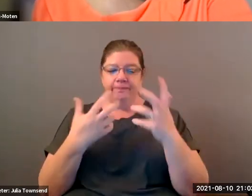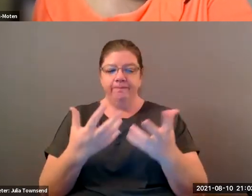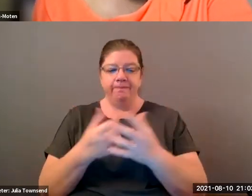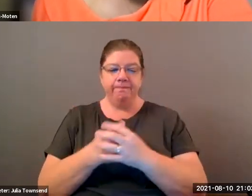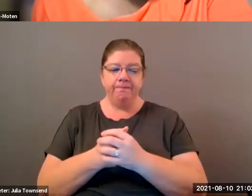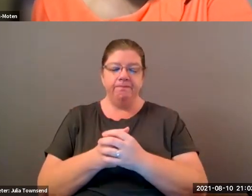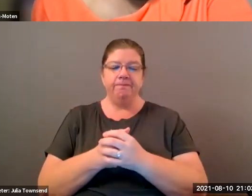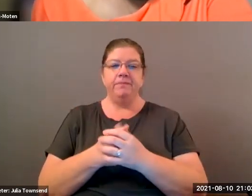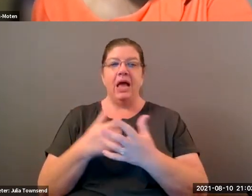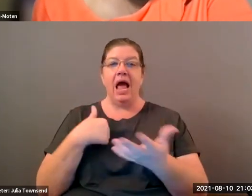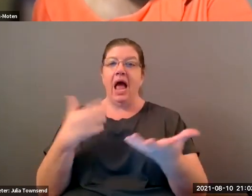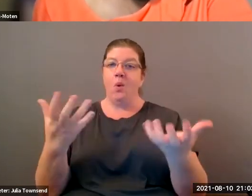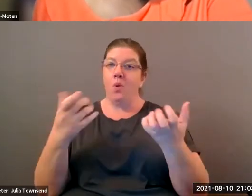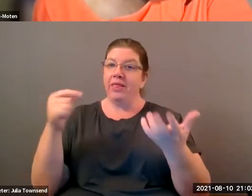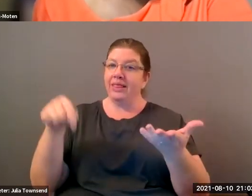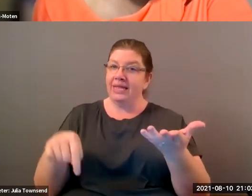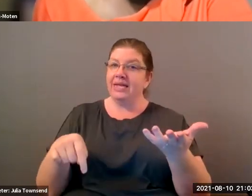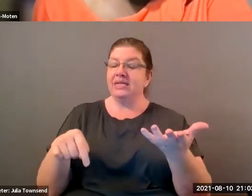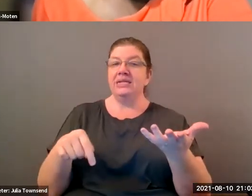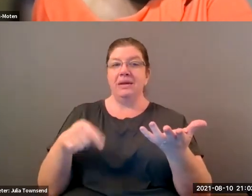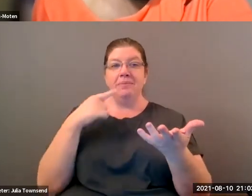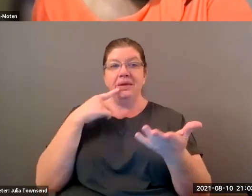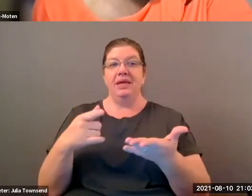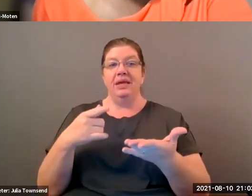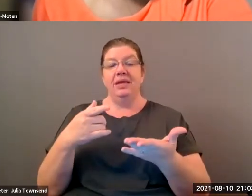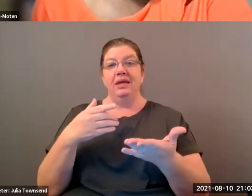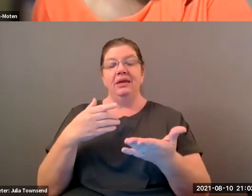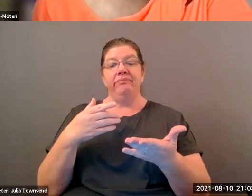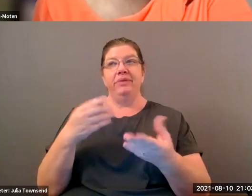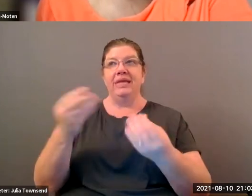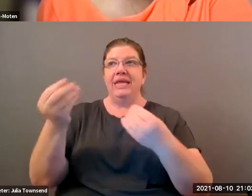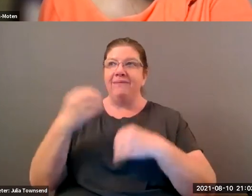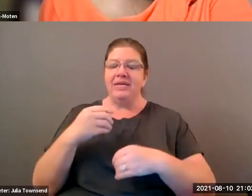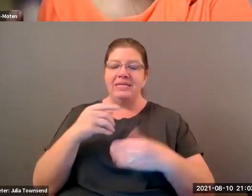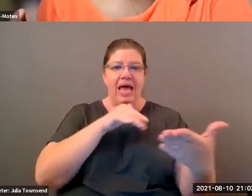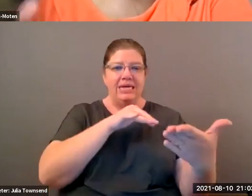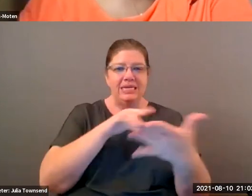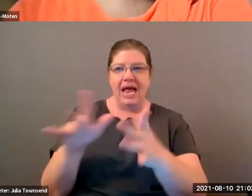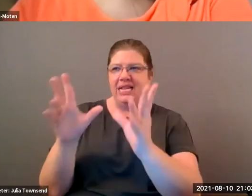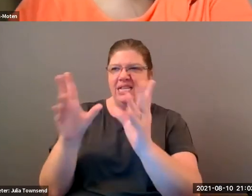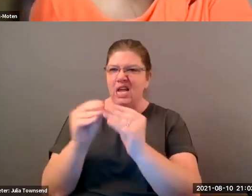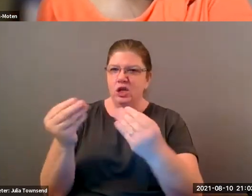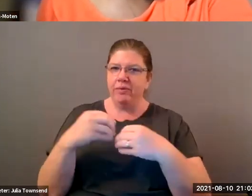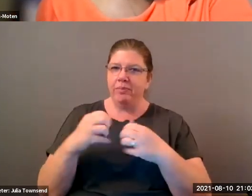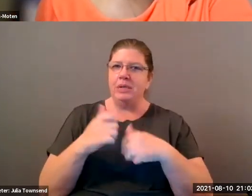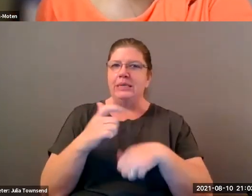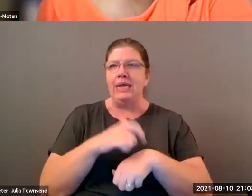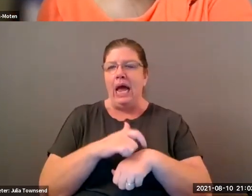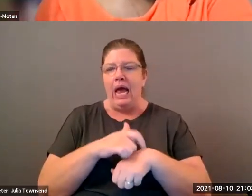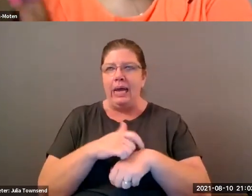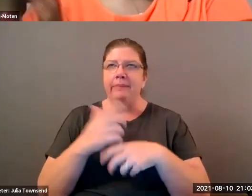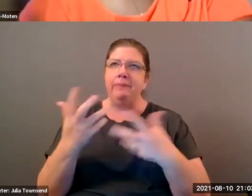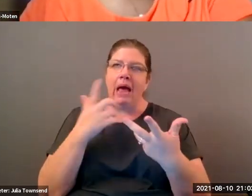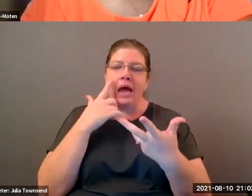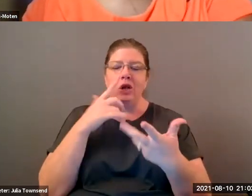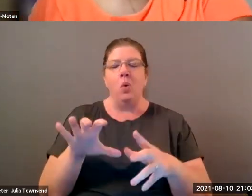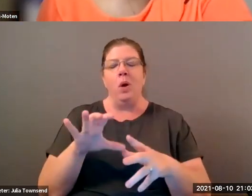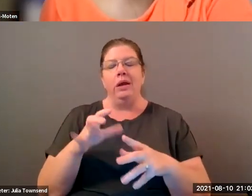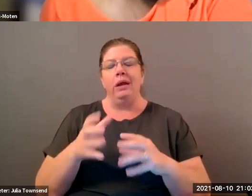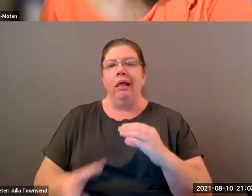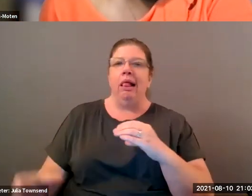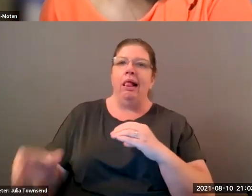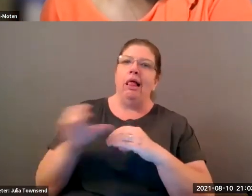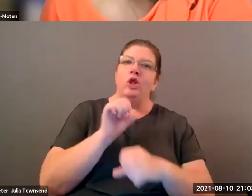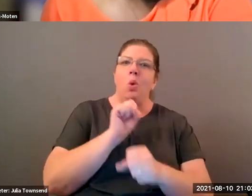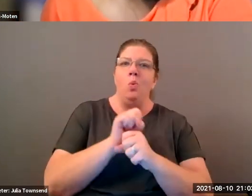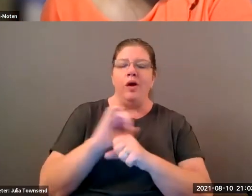I would like for this to be a study session to give us a little bit more time. And at that point, I don't want to add on to our staff, but if we can have a little bit more time